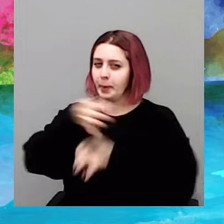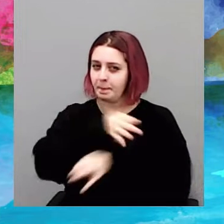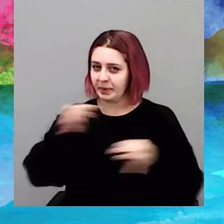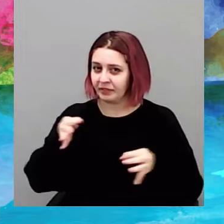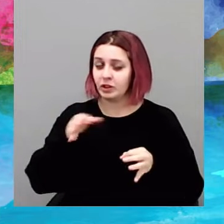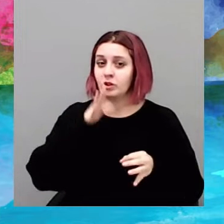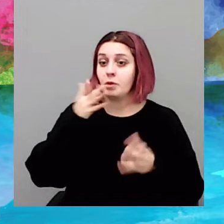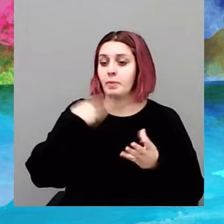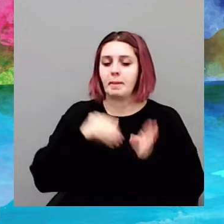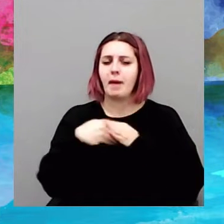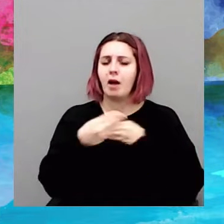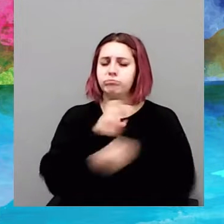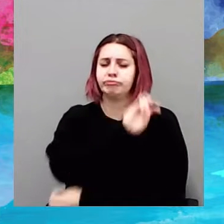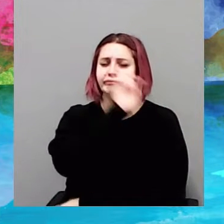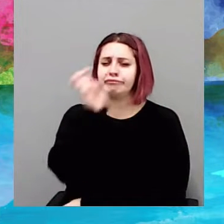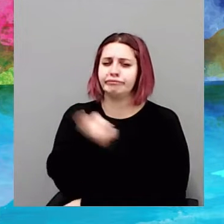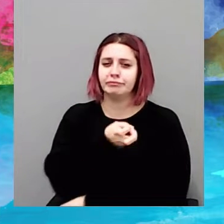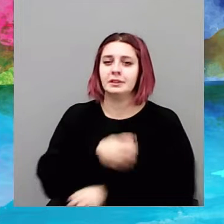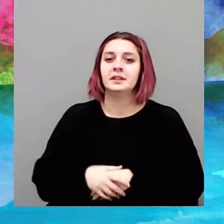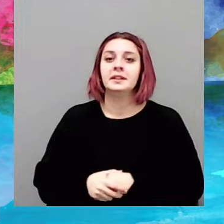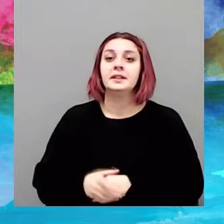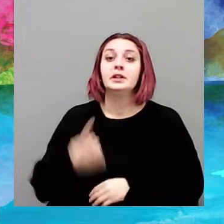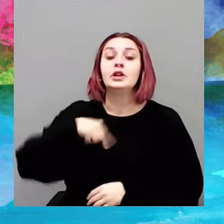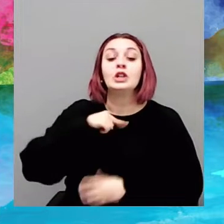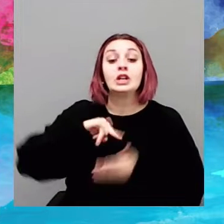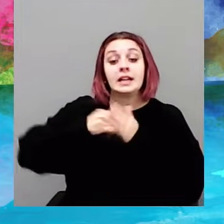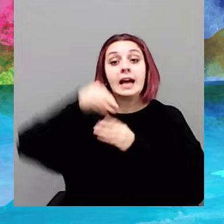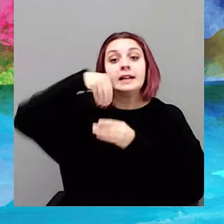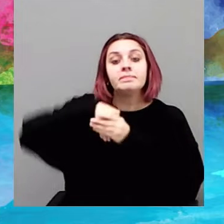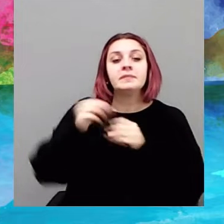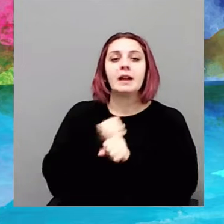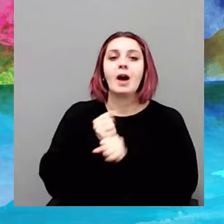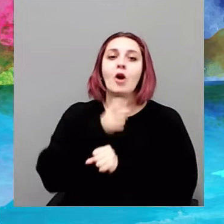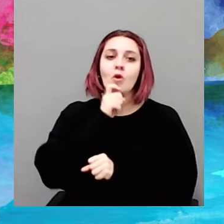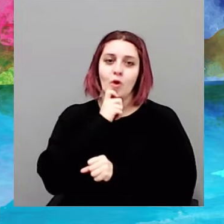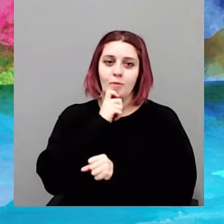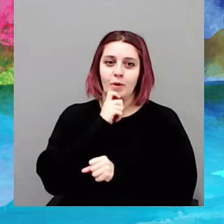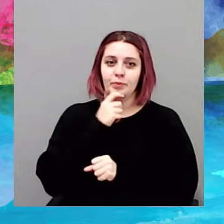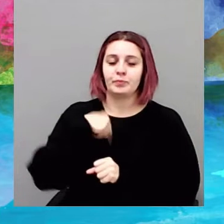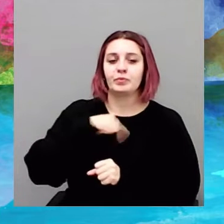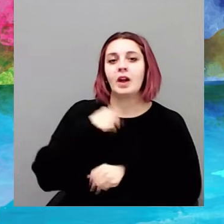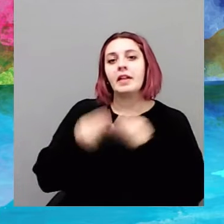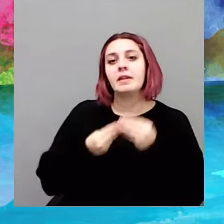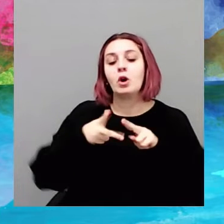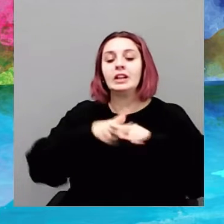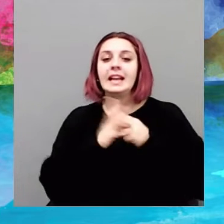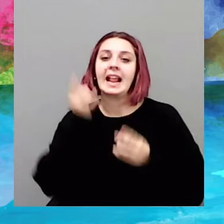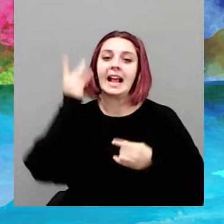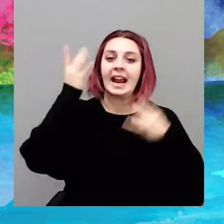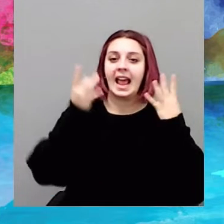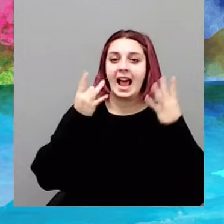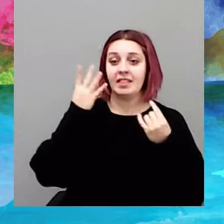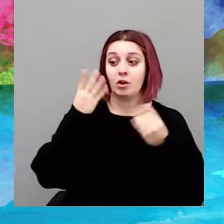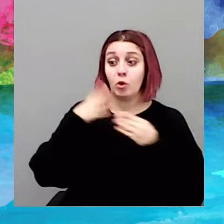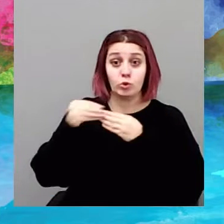be personalized, and we can use many different types of materials. We work through workshops,